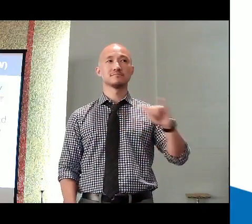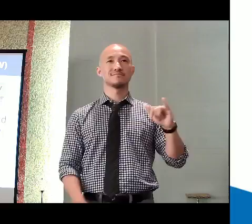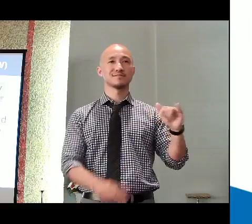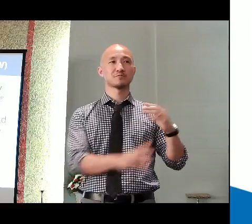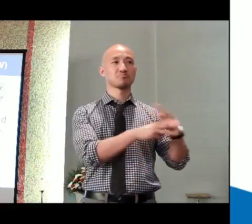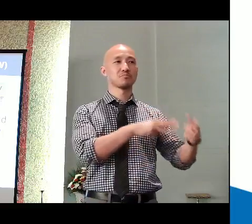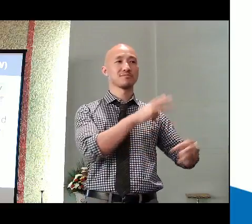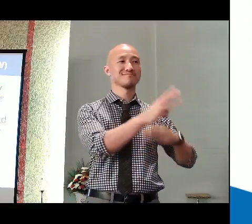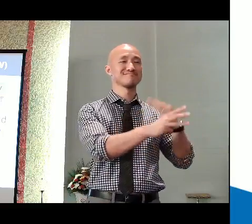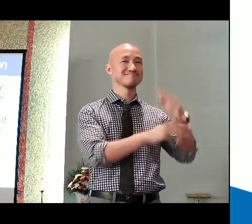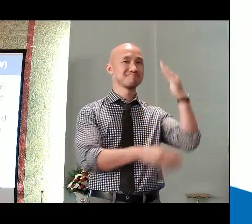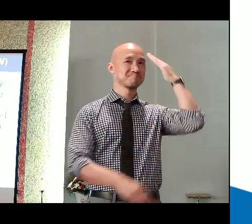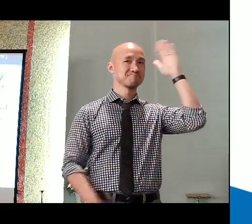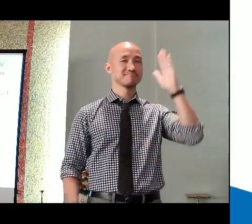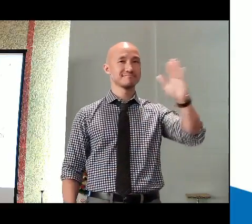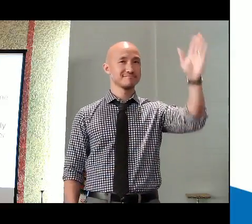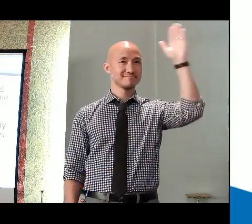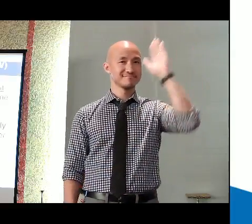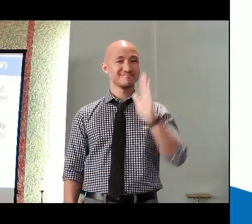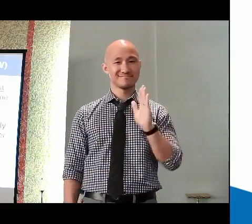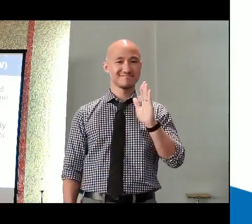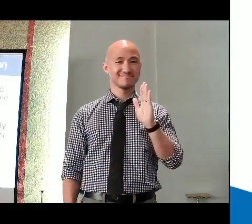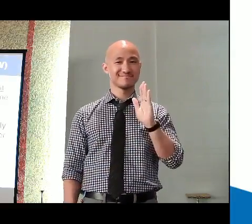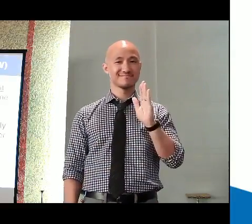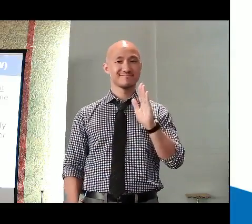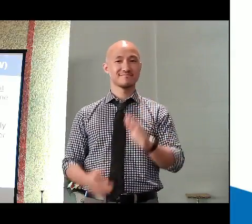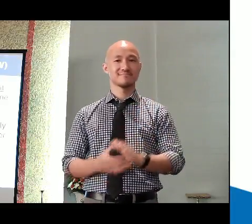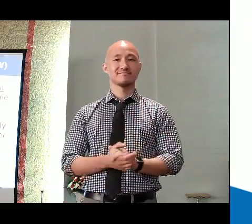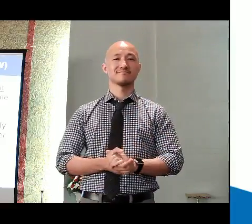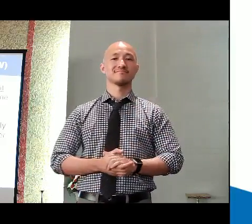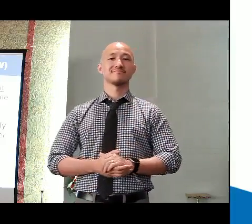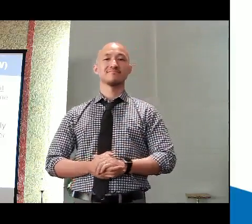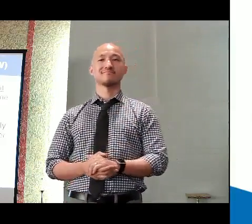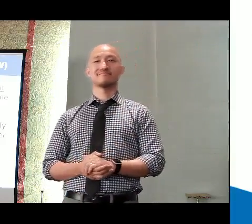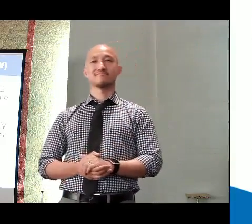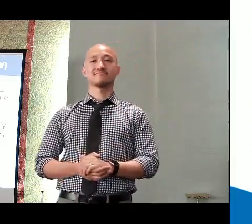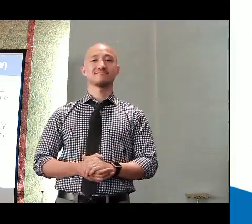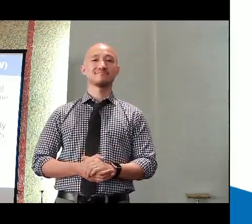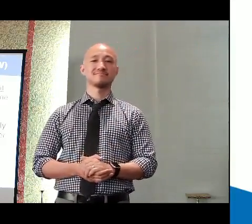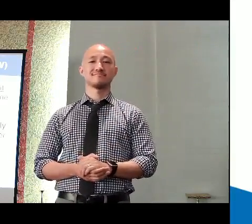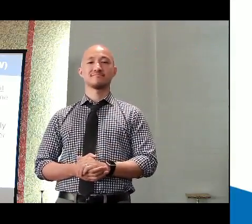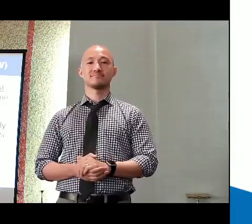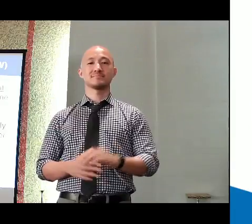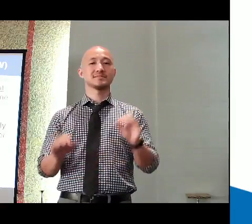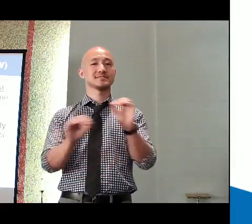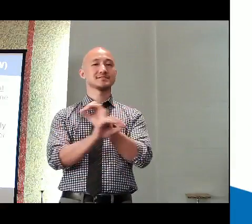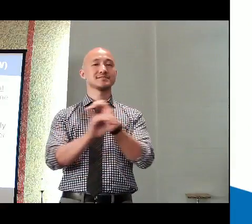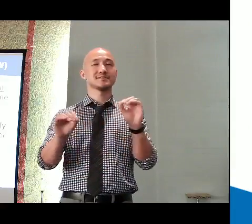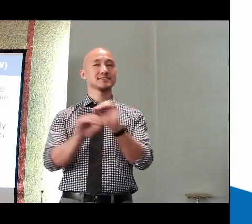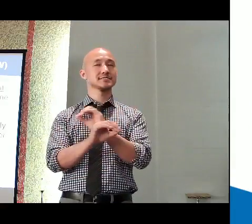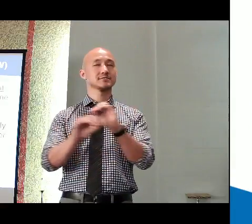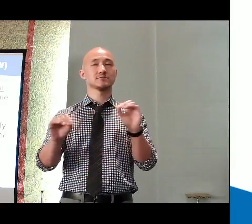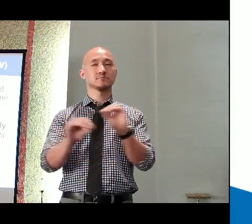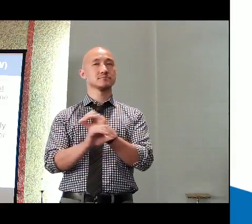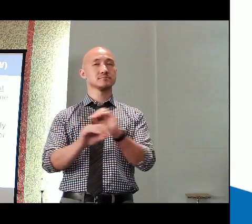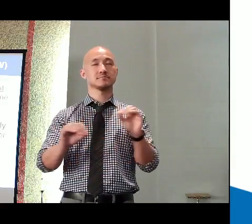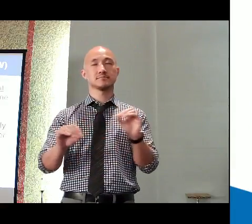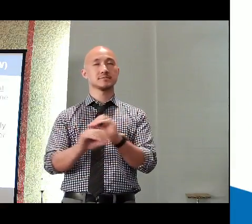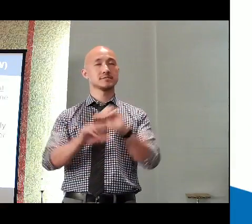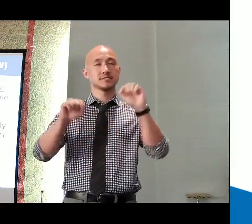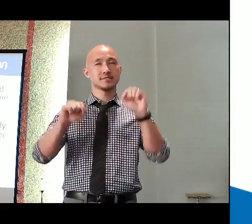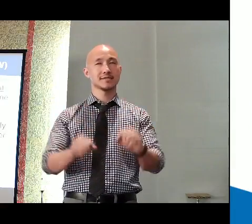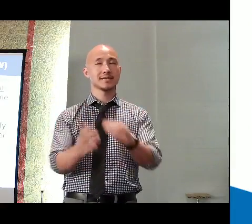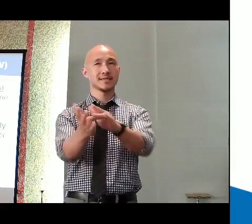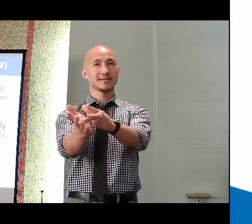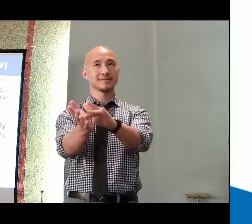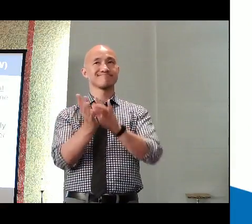don't know God. The people of the world, they don't know what commitment is, what marriage is. This is the